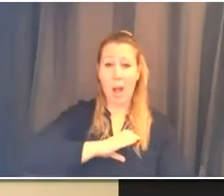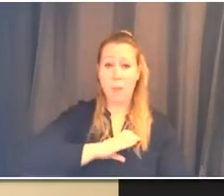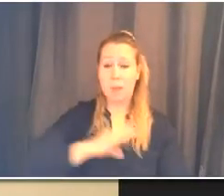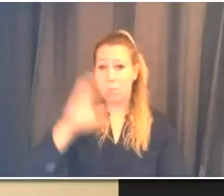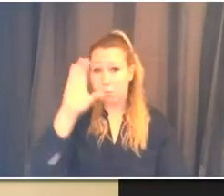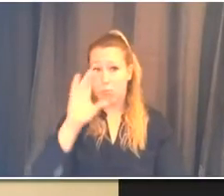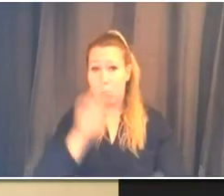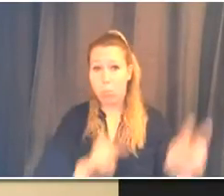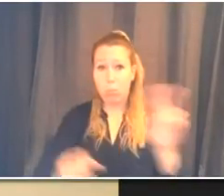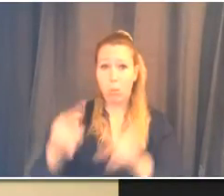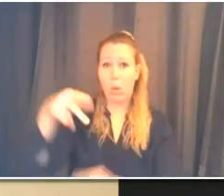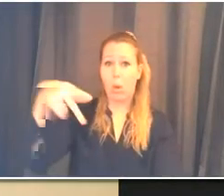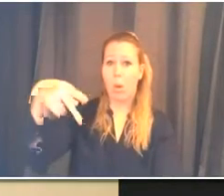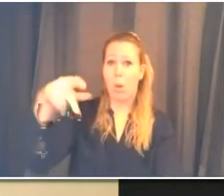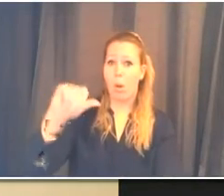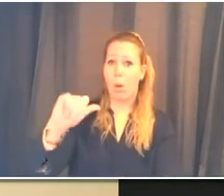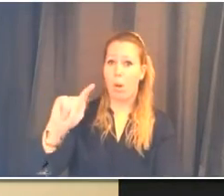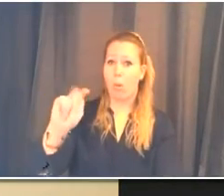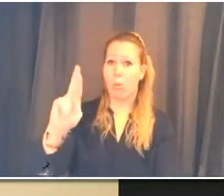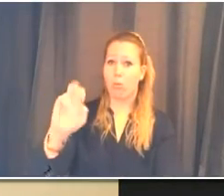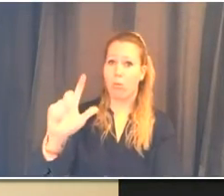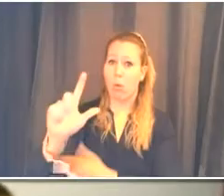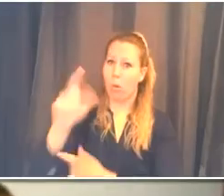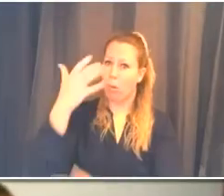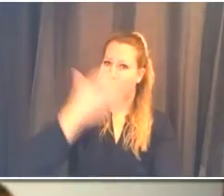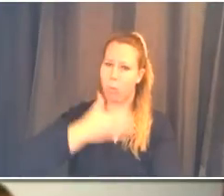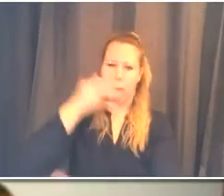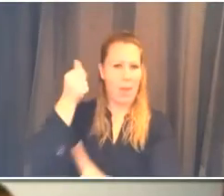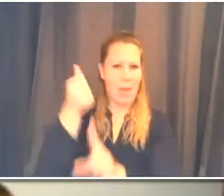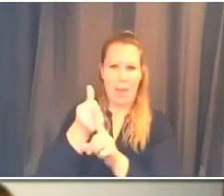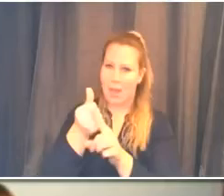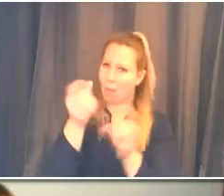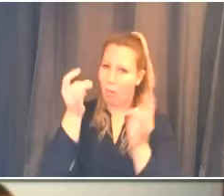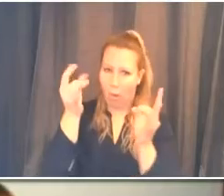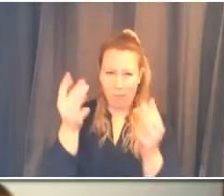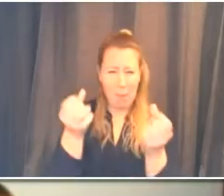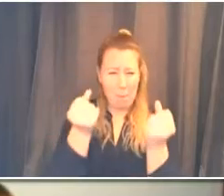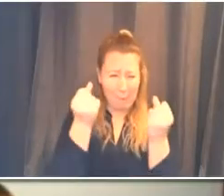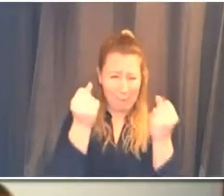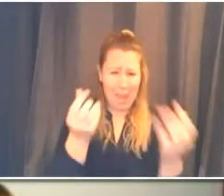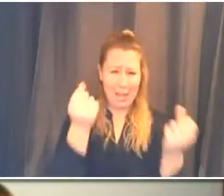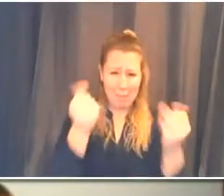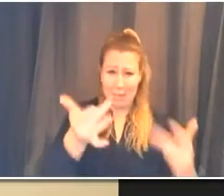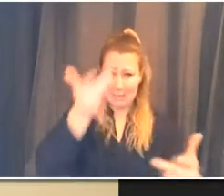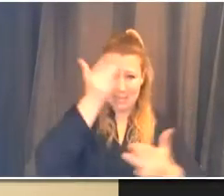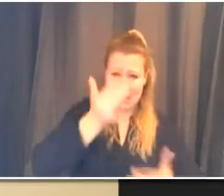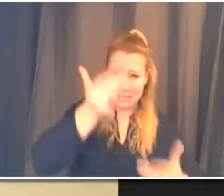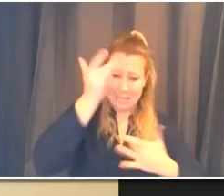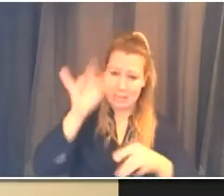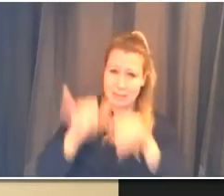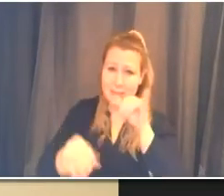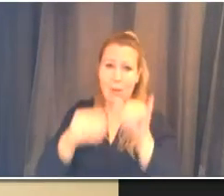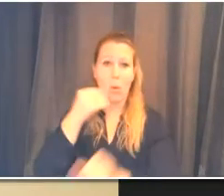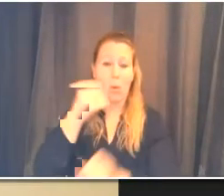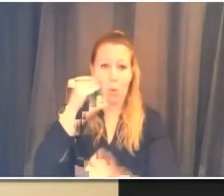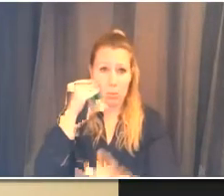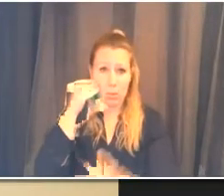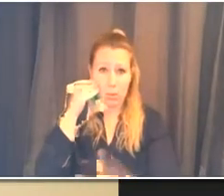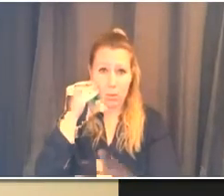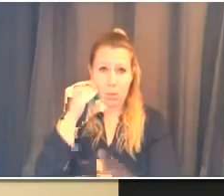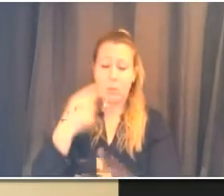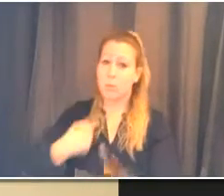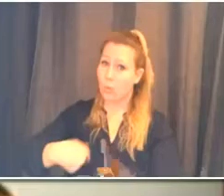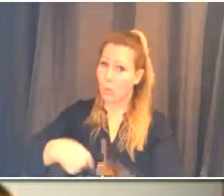got it so 73% were out no no no time out time out 7 72